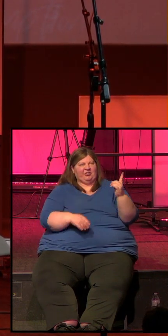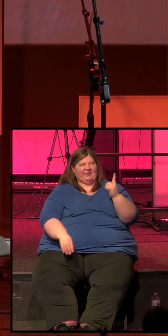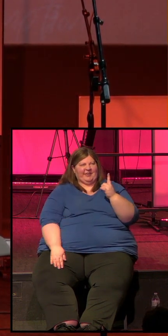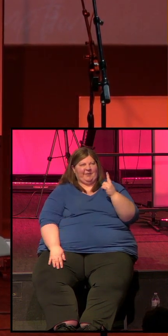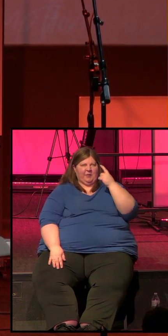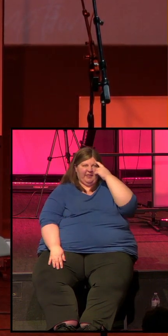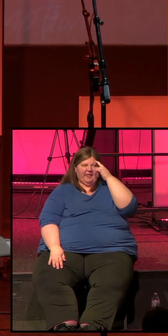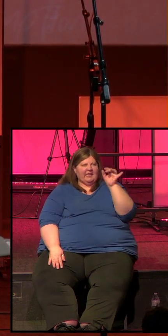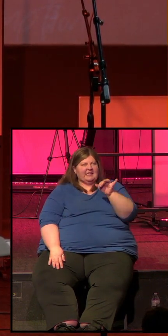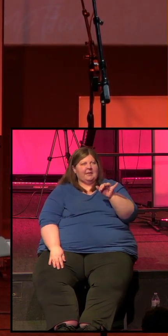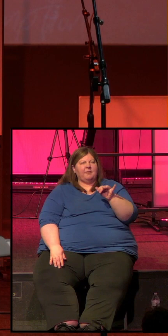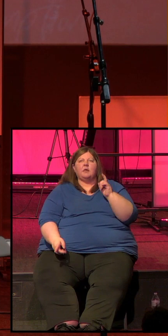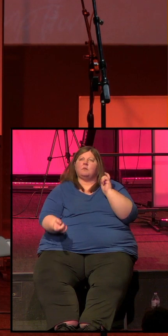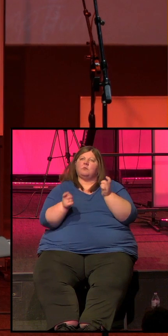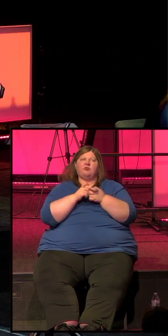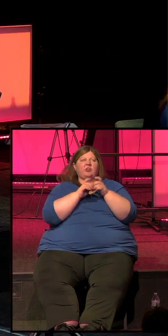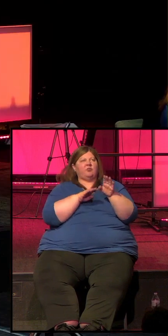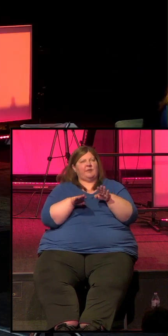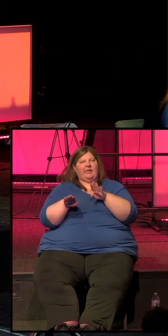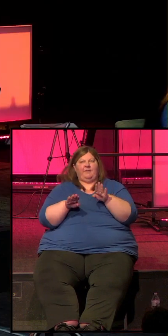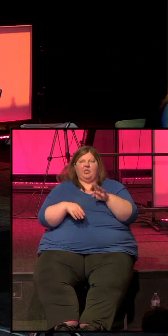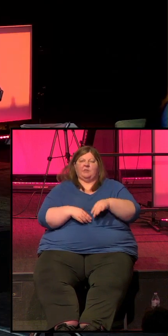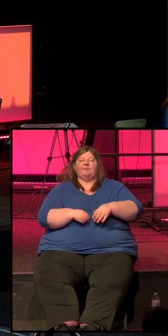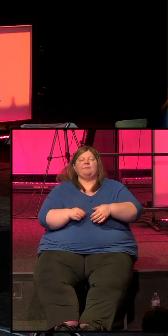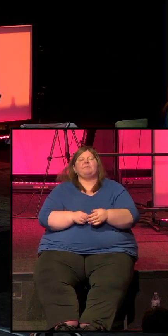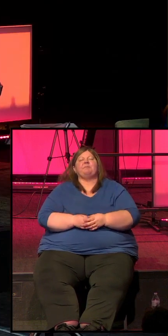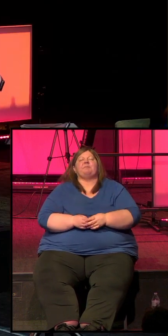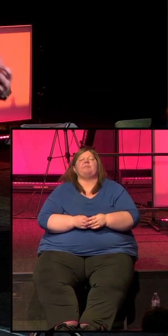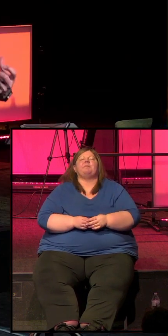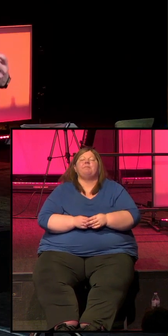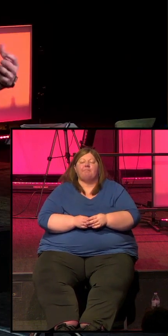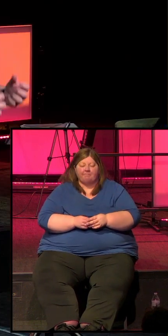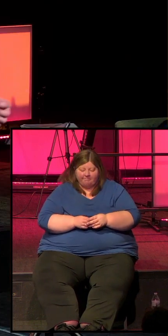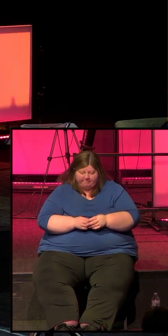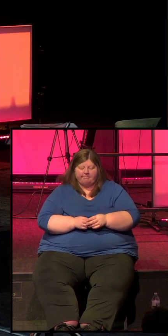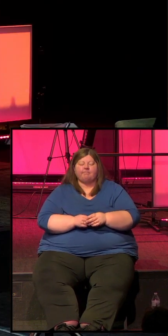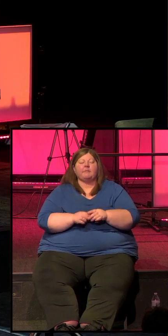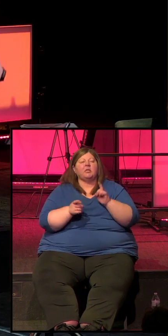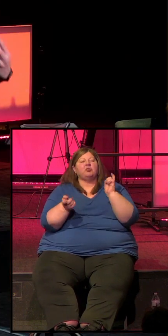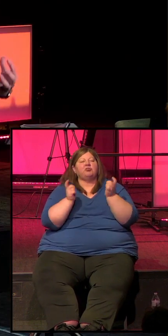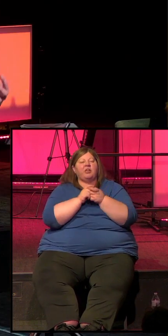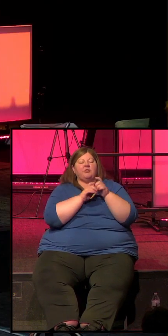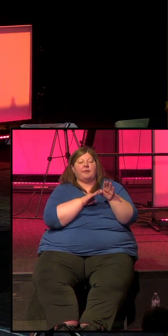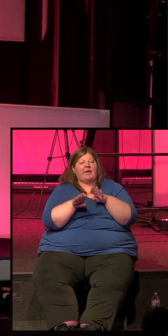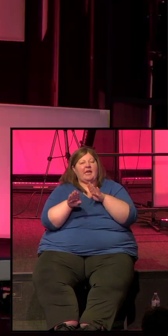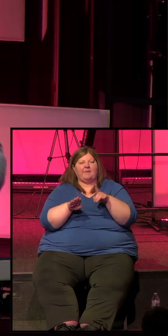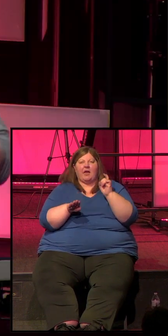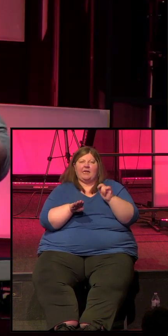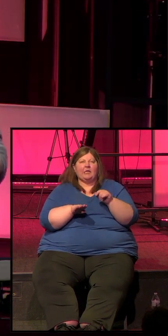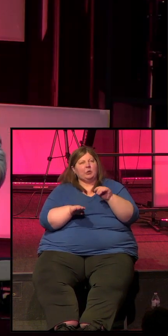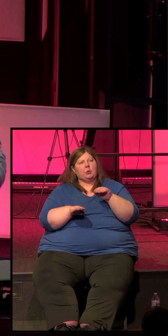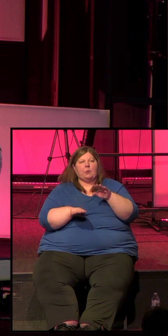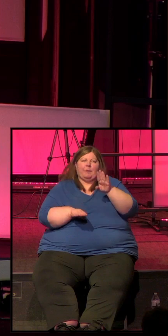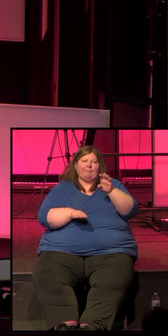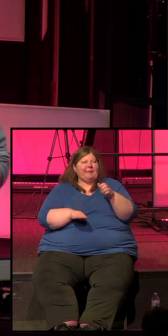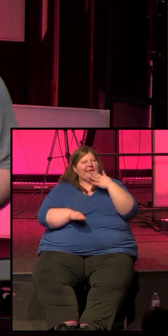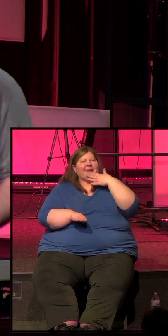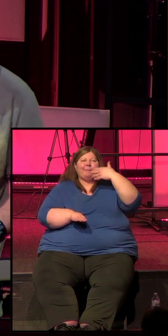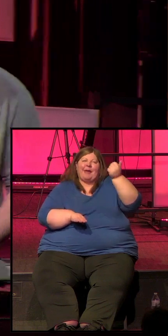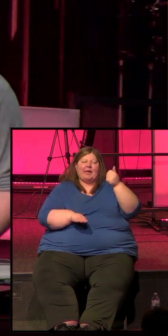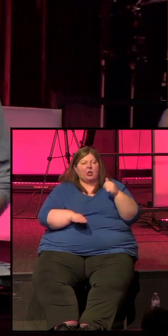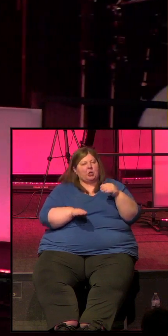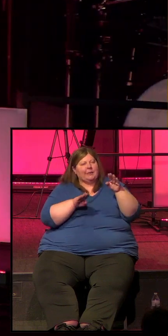mentality. Is we come in and we go, okay, I need to change my behavior. I need to be better. I need to be good. I